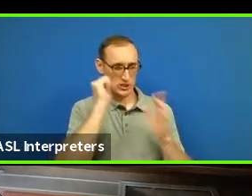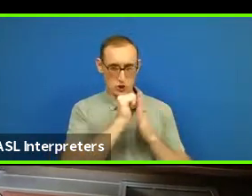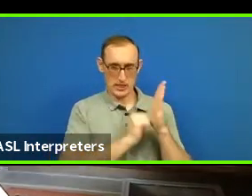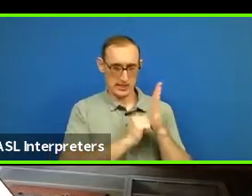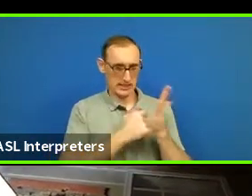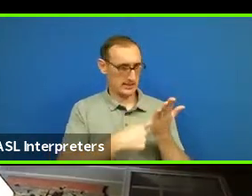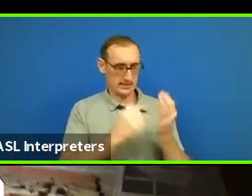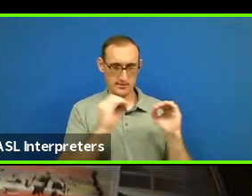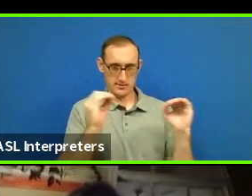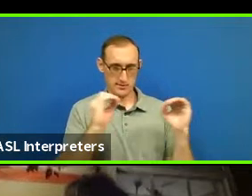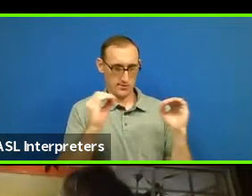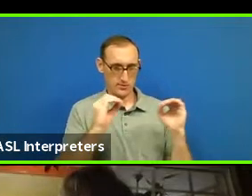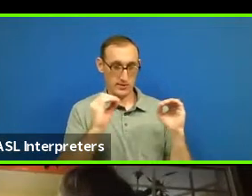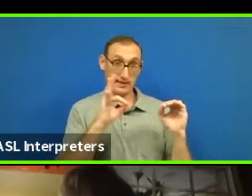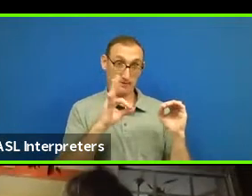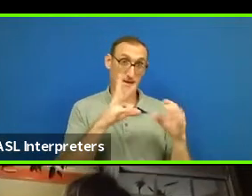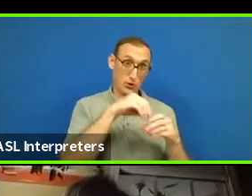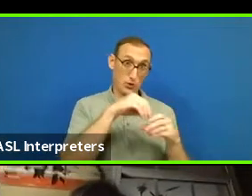it yesterday.